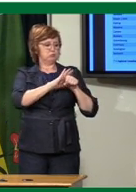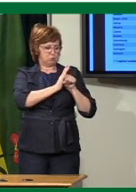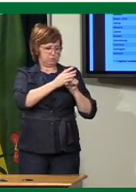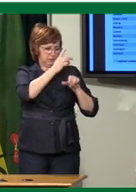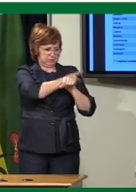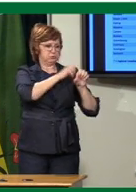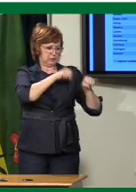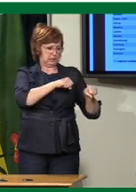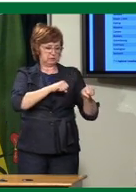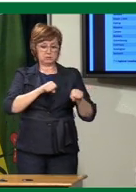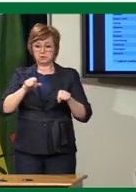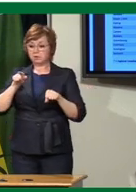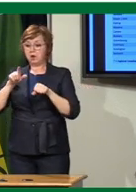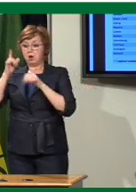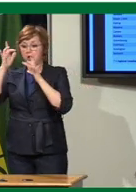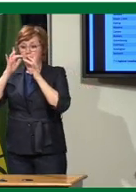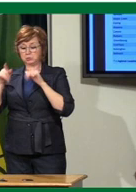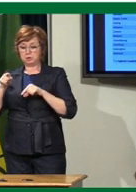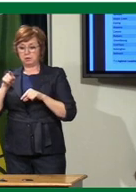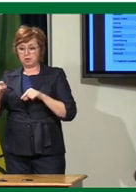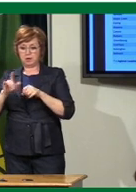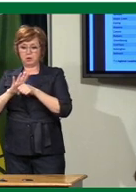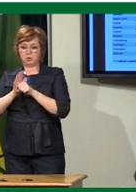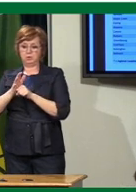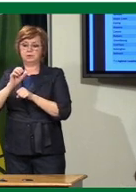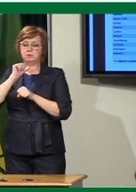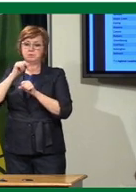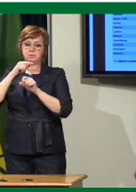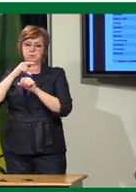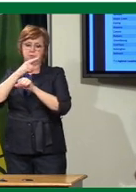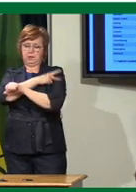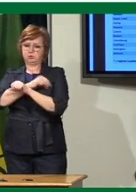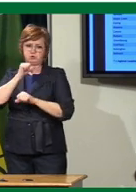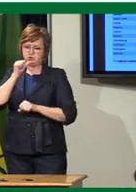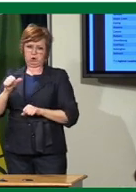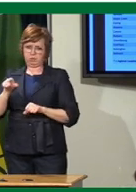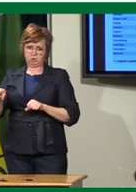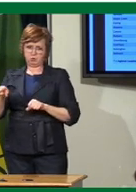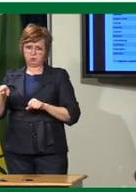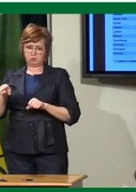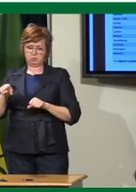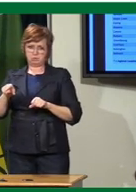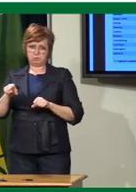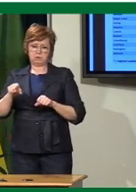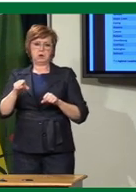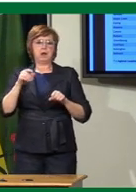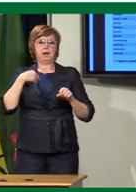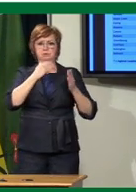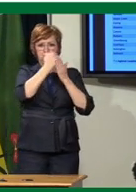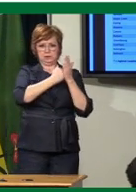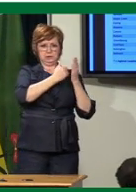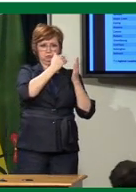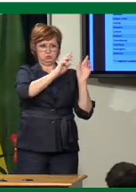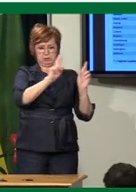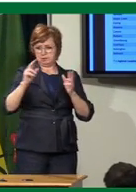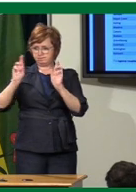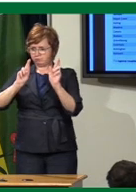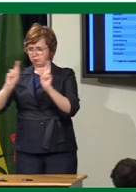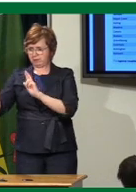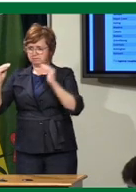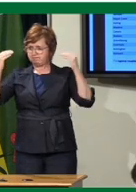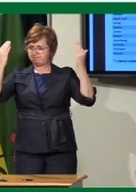these designations as COVID or non-COVID, they would only be activated as required in response to the actual demand